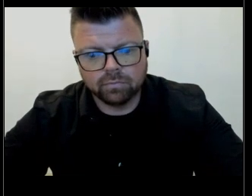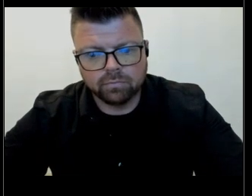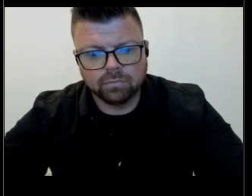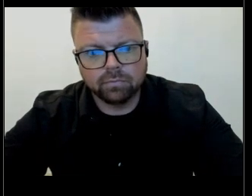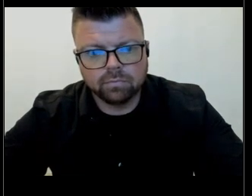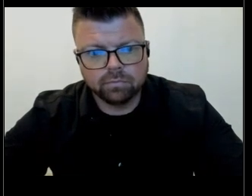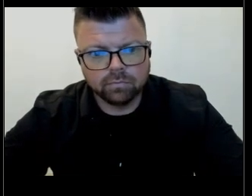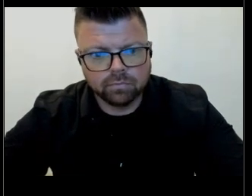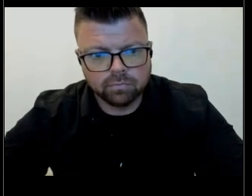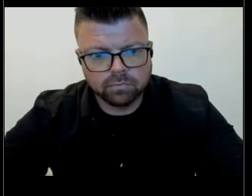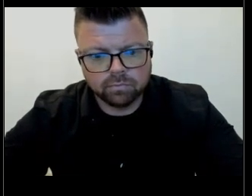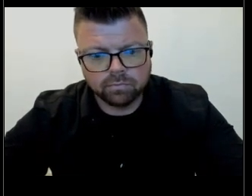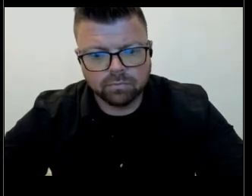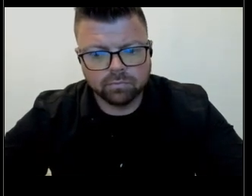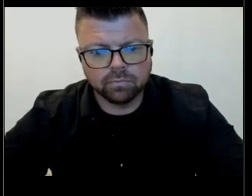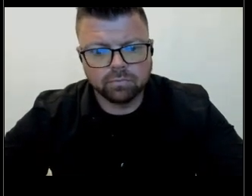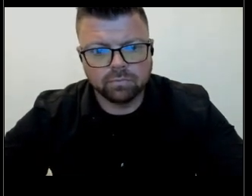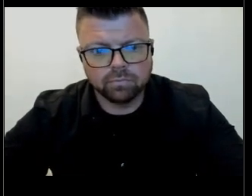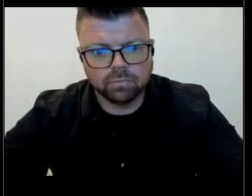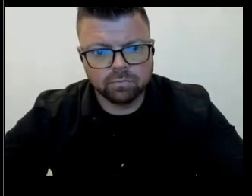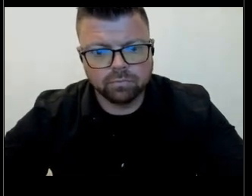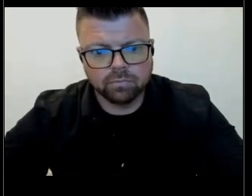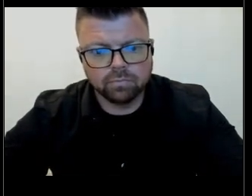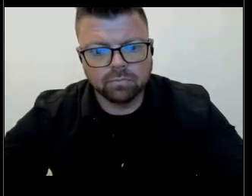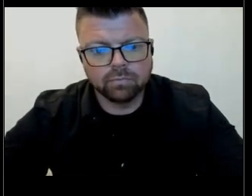higher than blank above the finished floor.